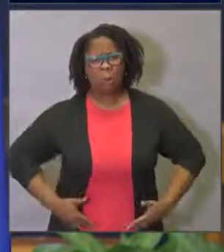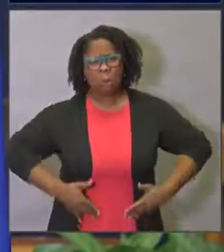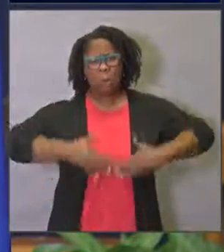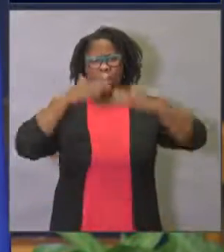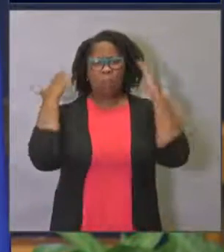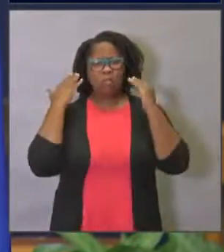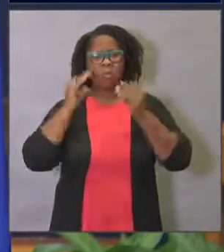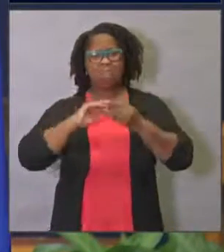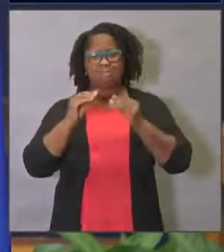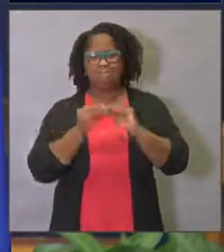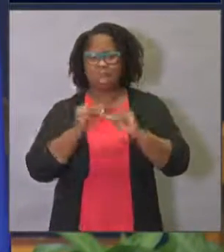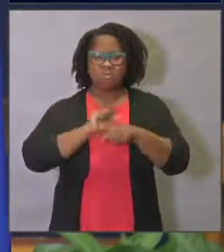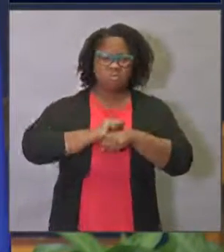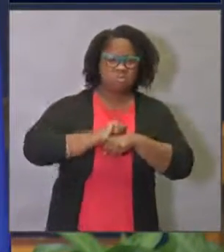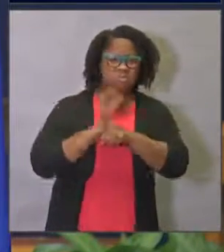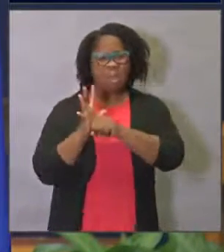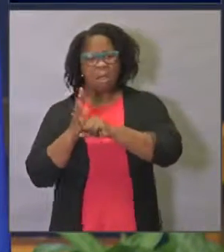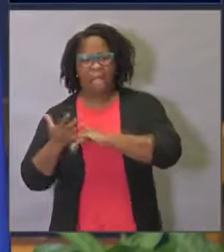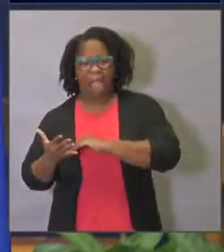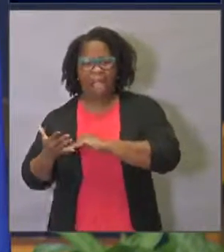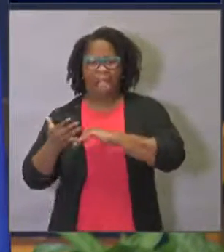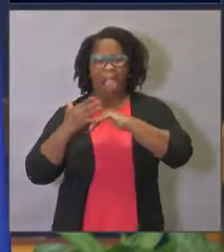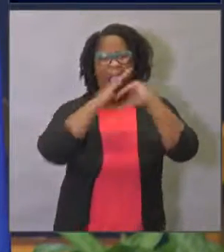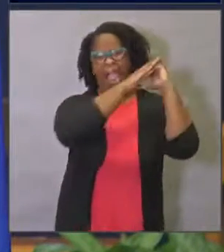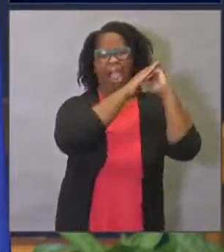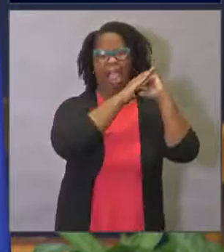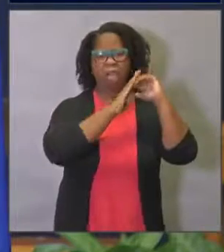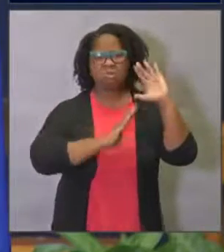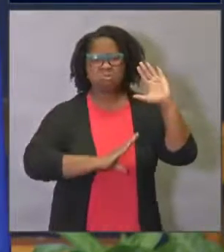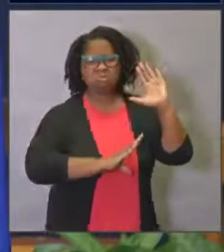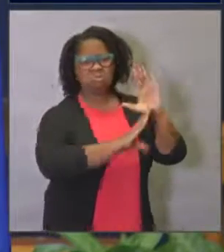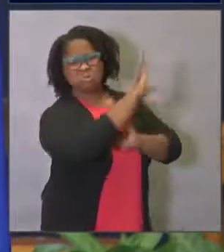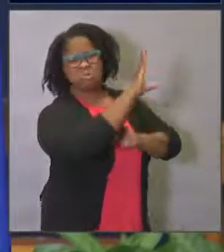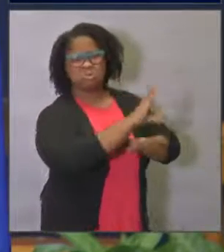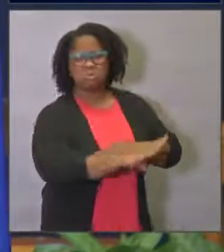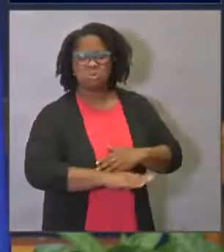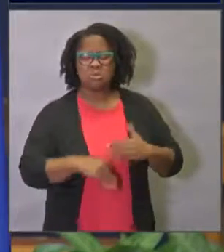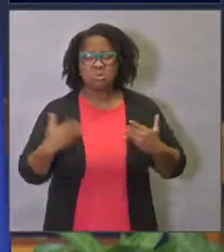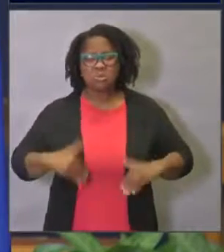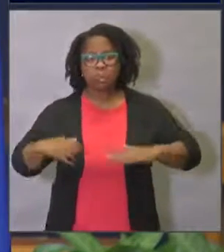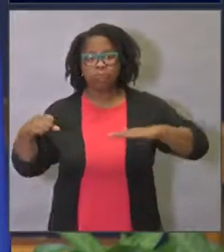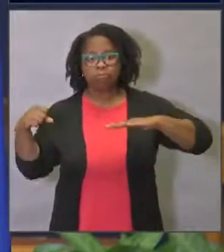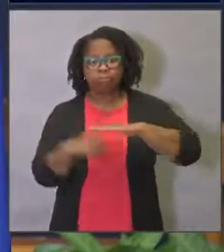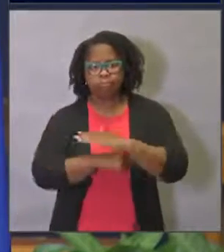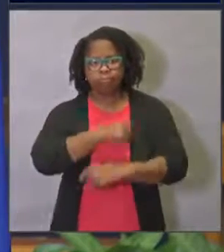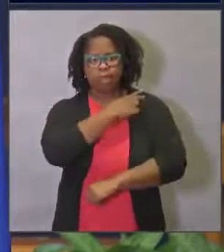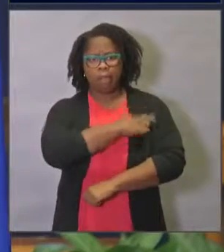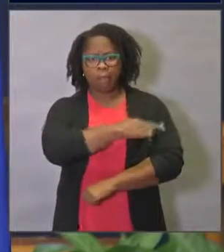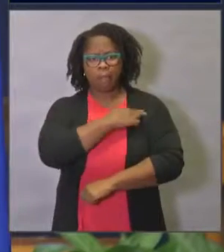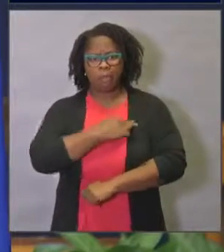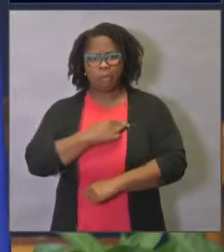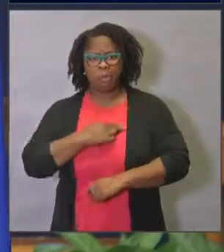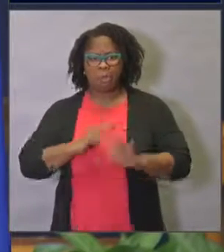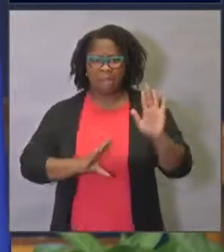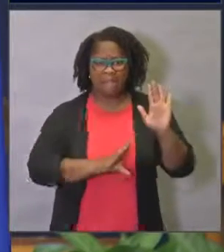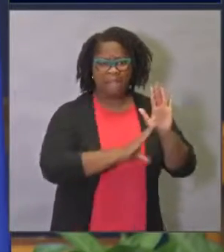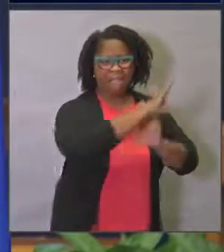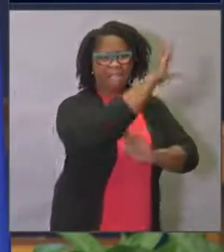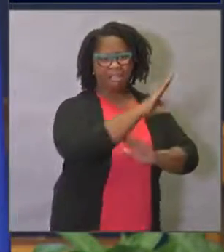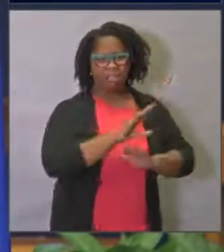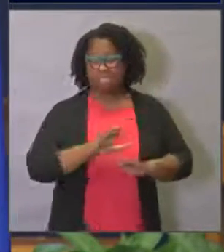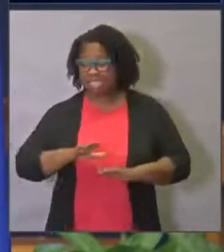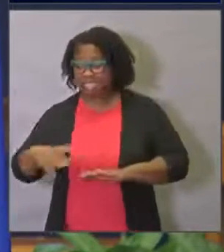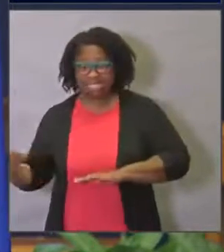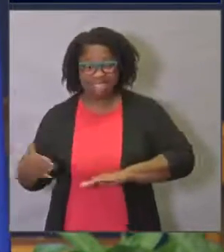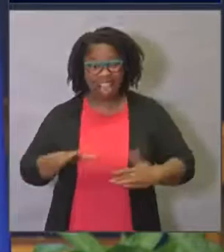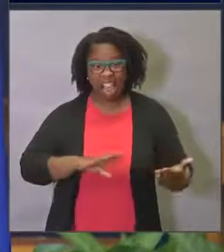cases and the devastating increases in hospitalizations and deaths that we're continuing to see in LA County. I'll